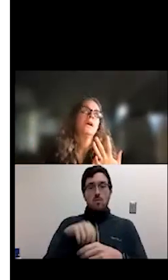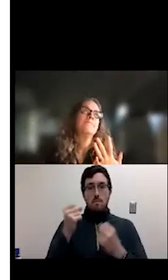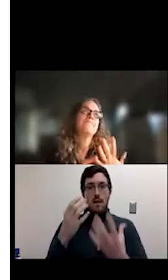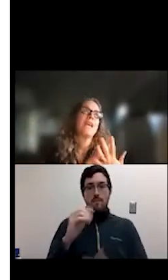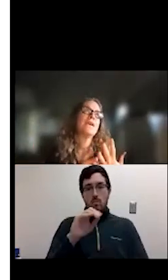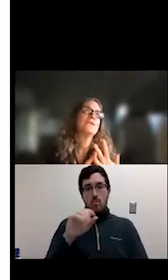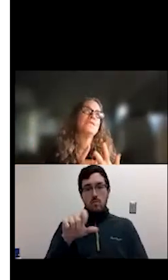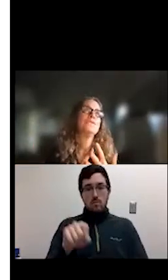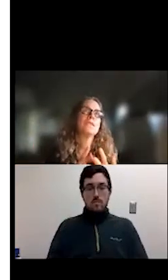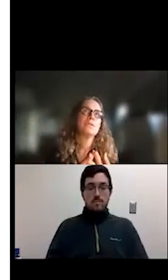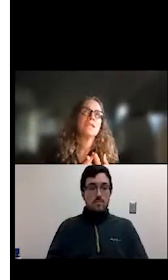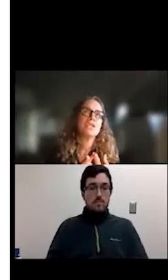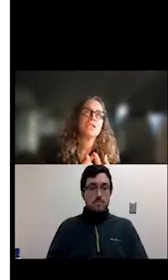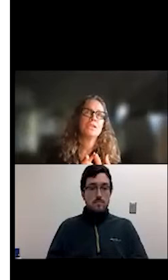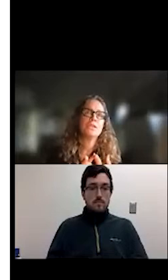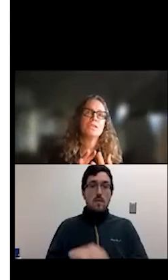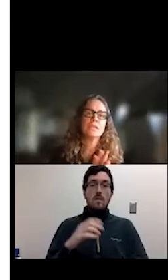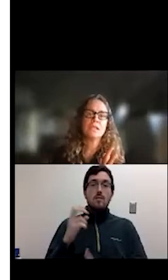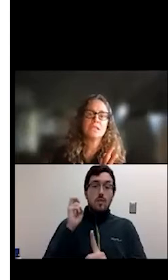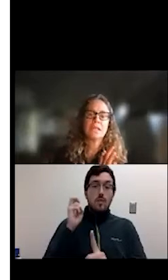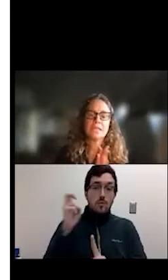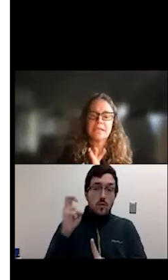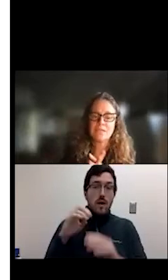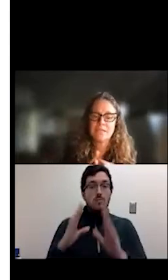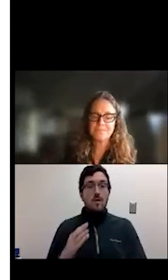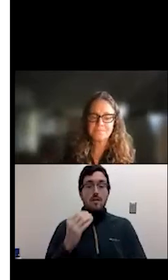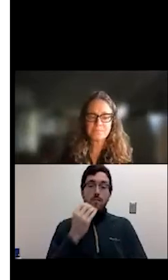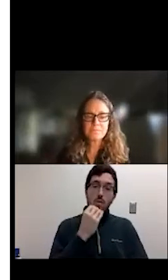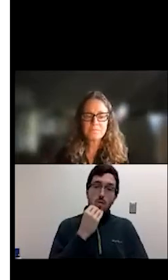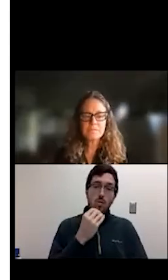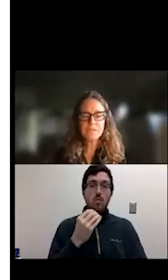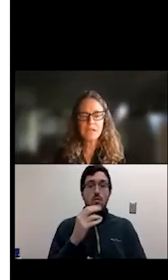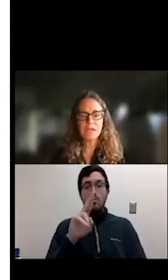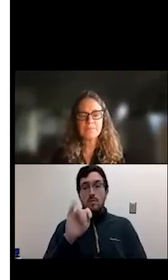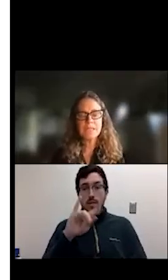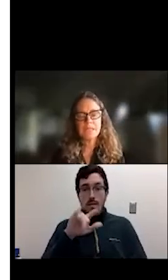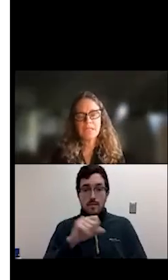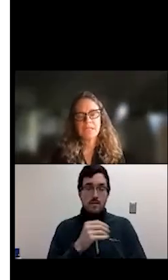So housing, food, transportation, utilities, and safety.